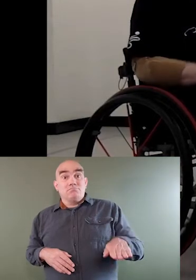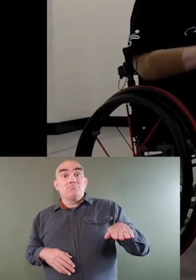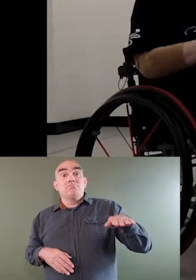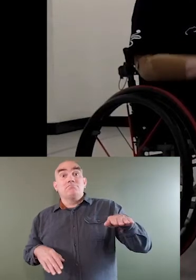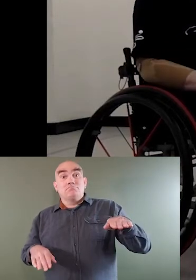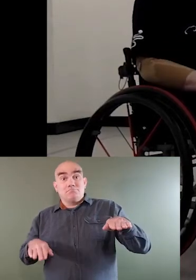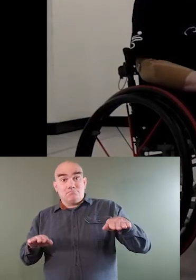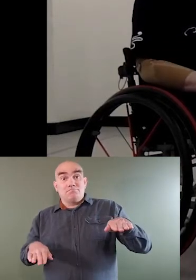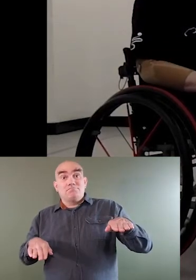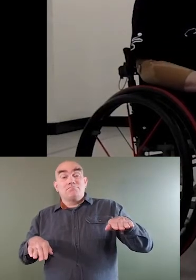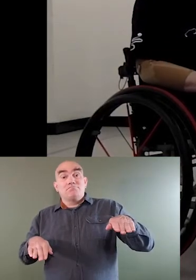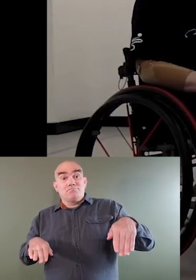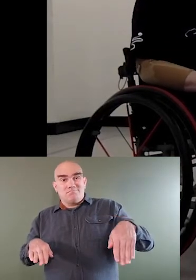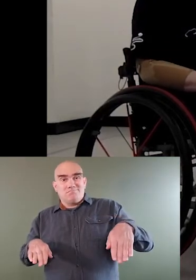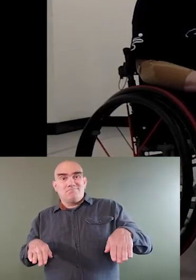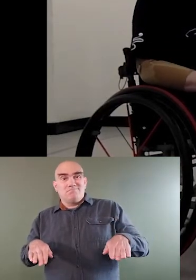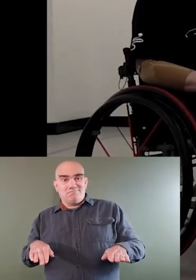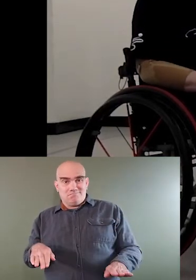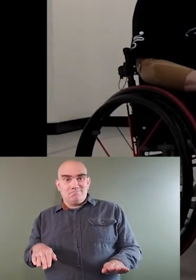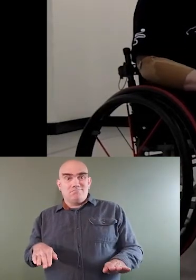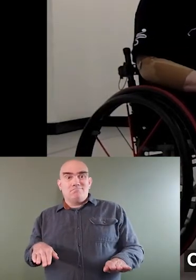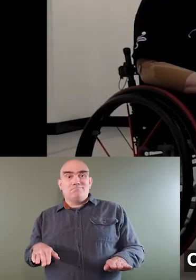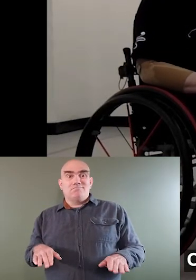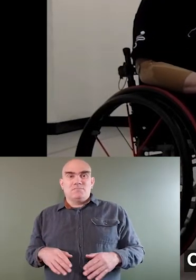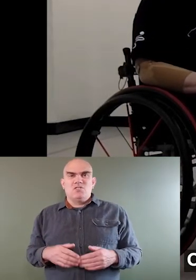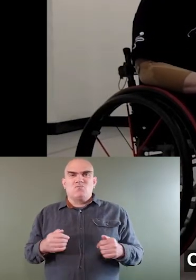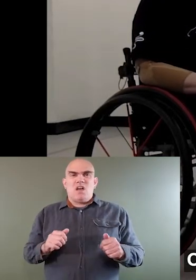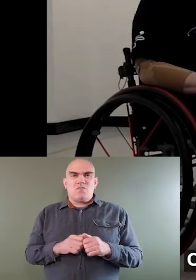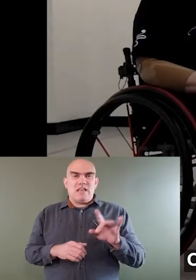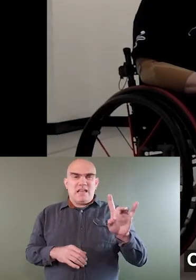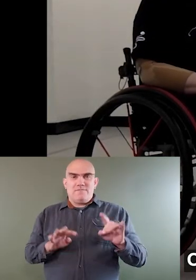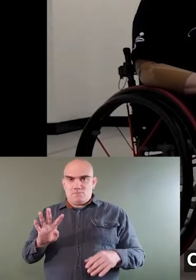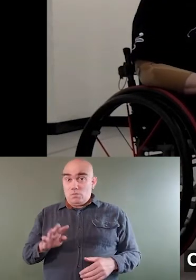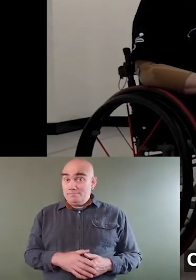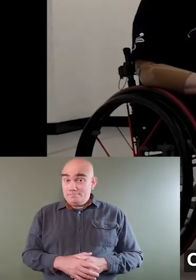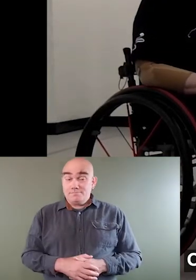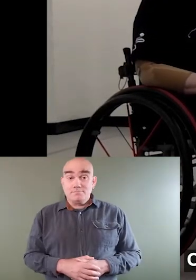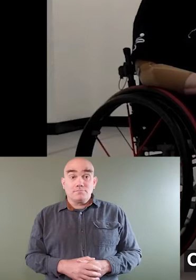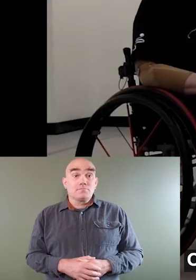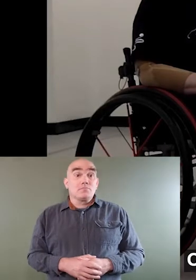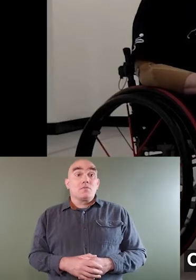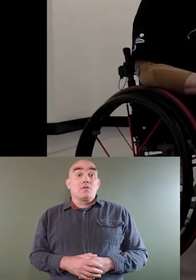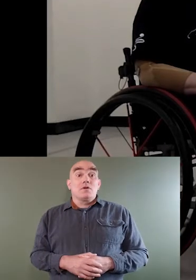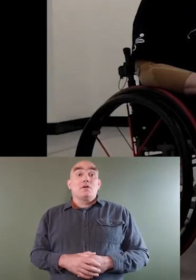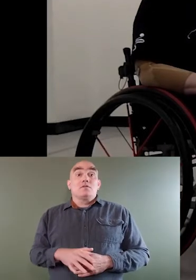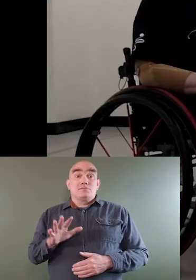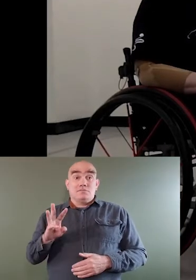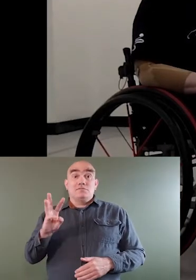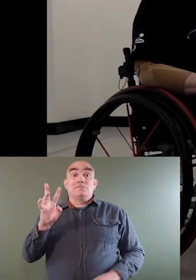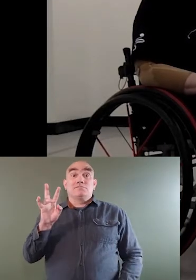Stomp, hop, step. Okay, let's try it with 8 and 4.